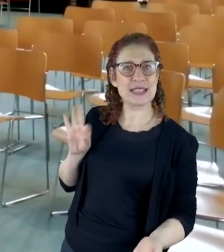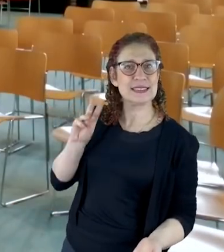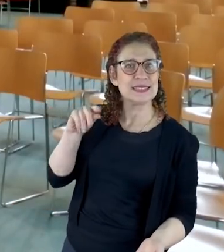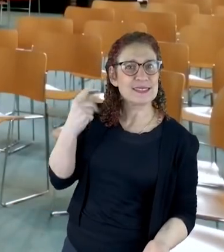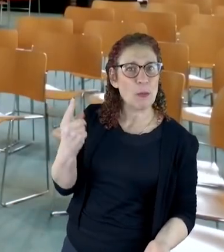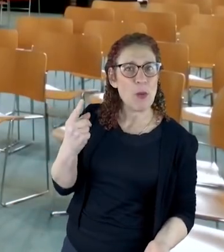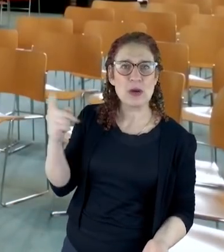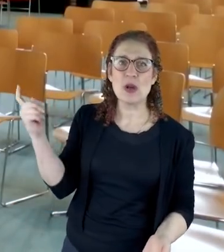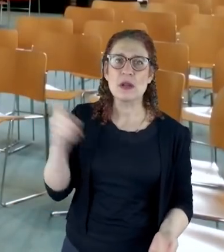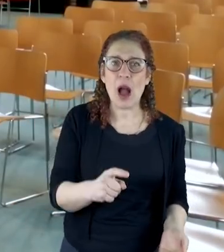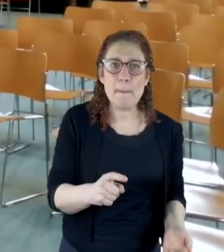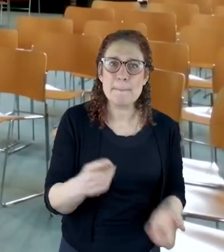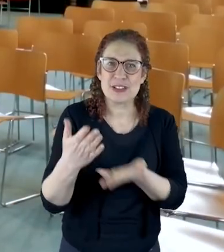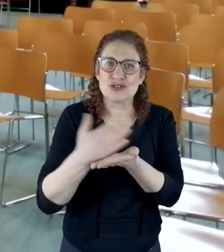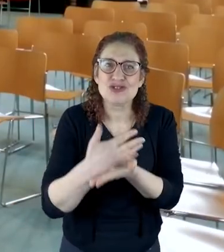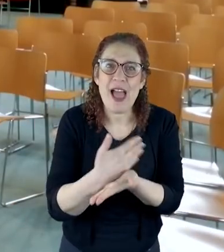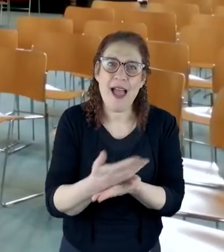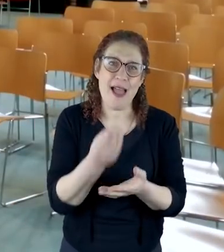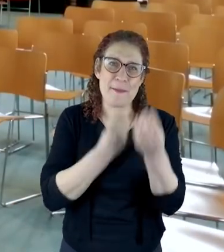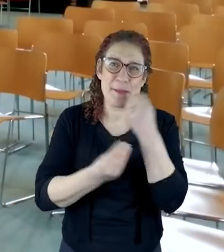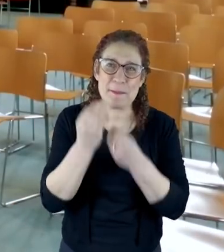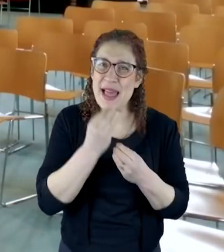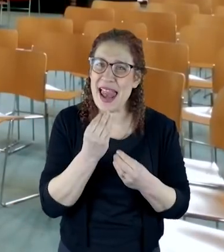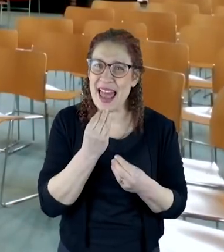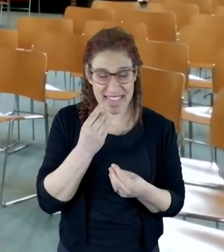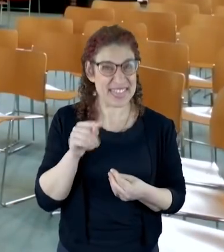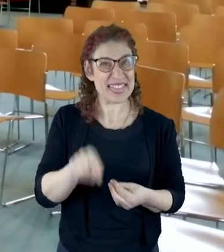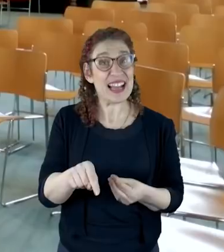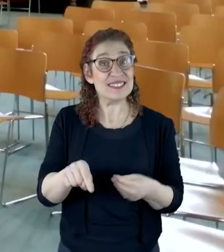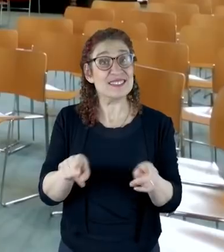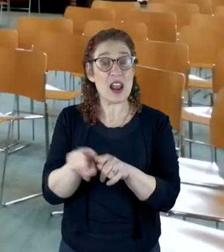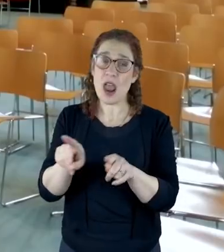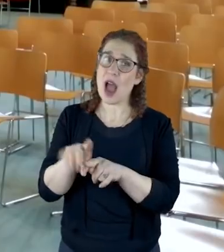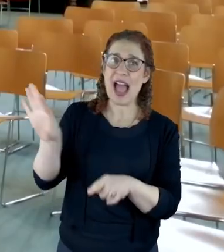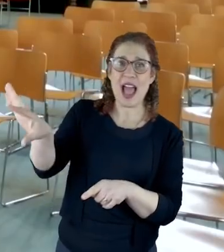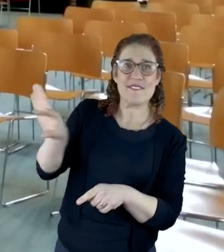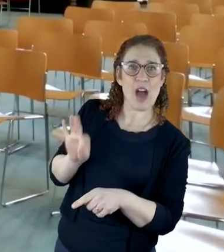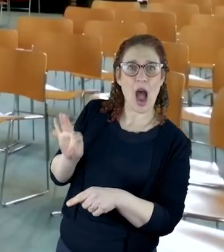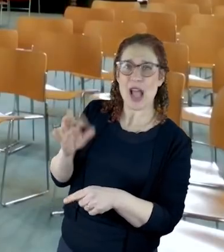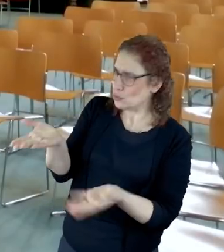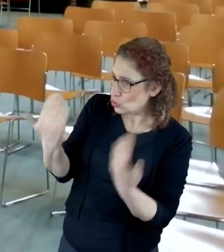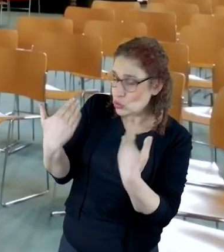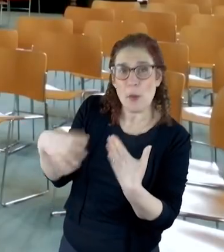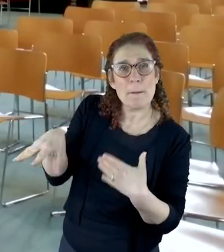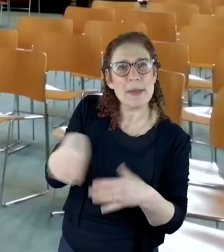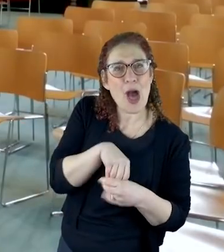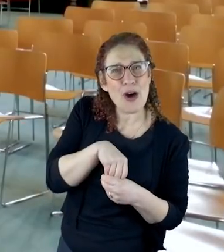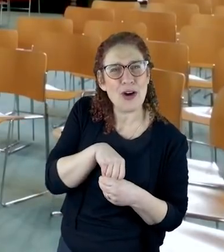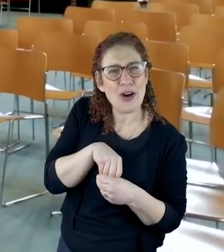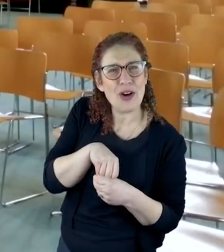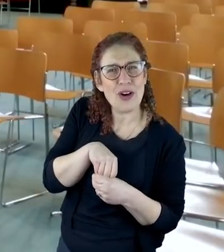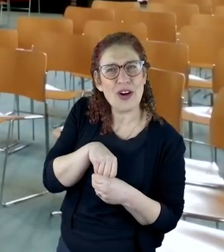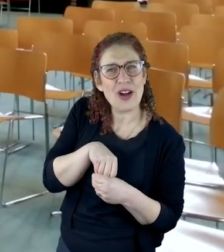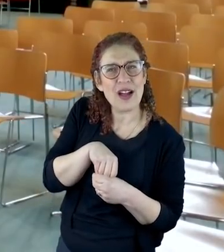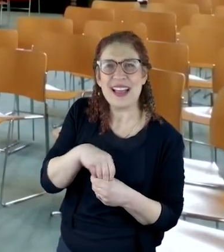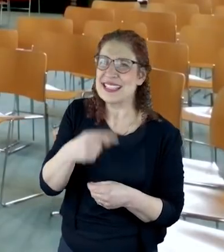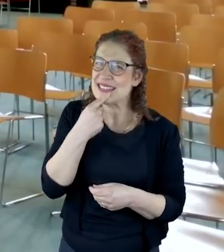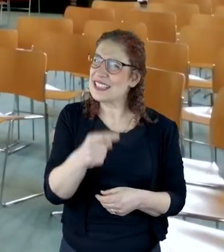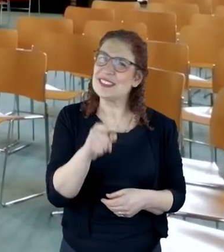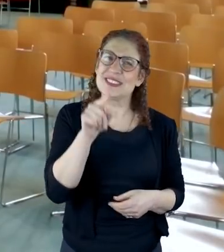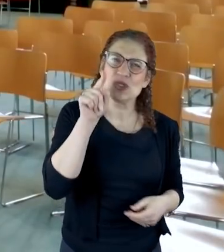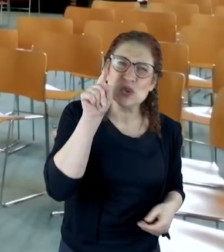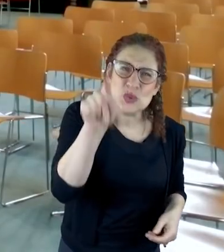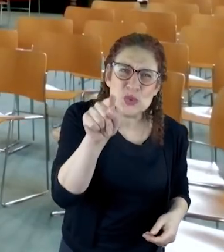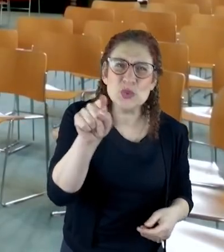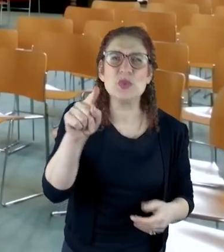someone to come and share a meal is actually an invitation to belong. It says to someone,